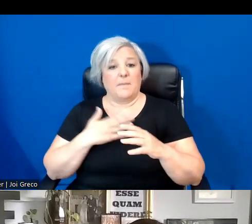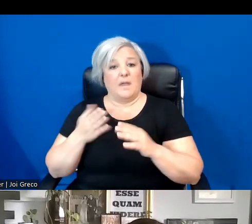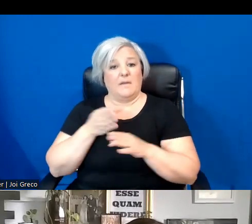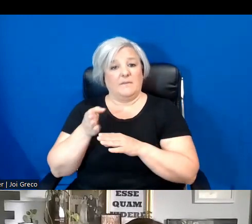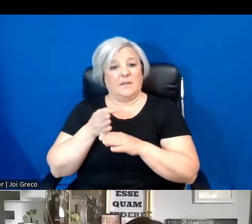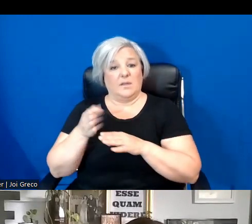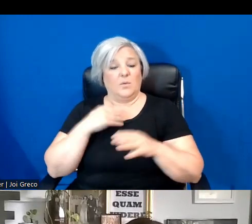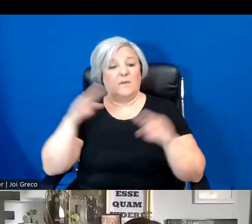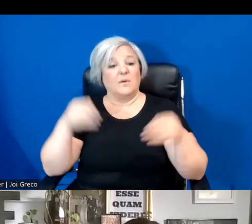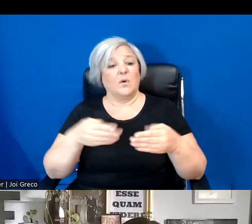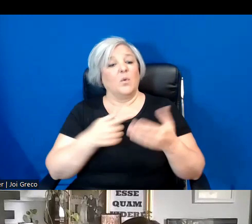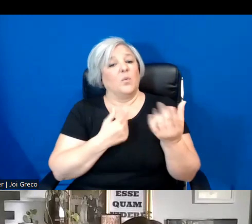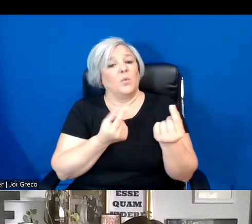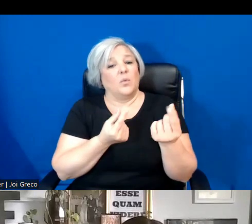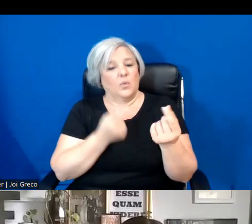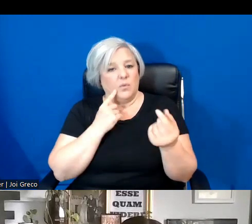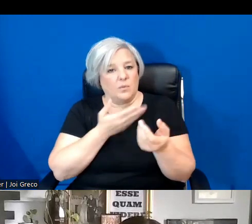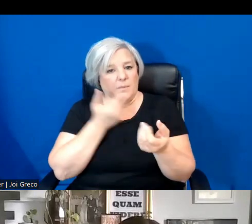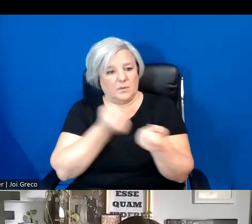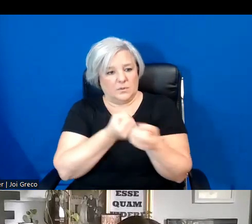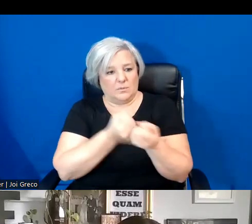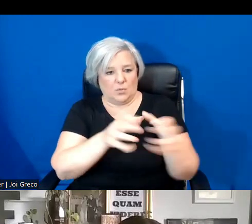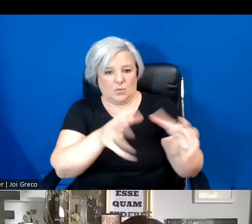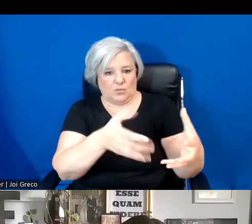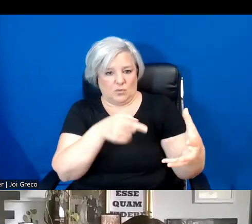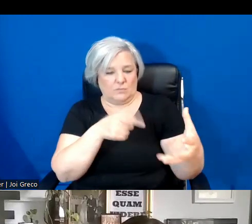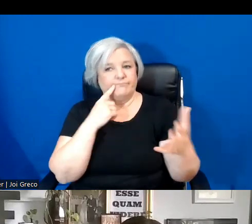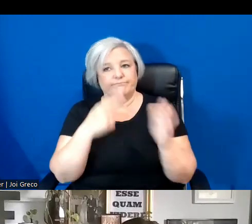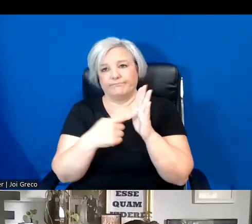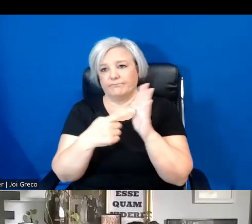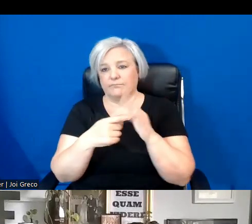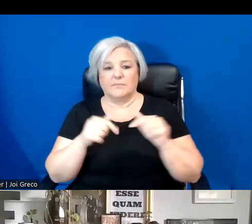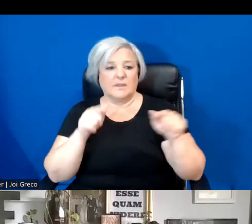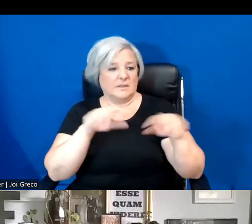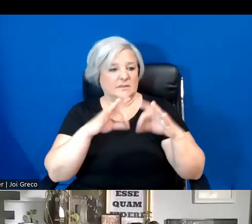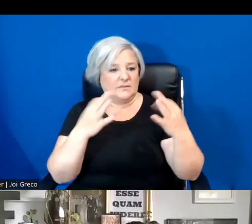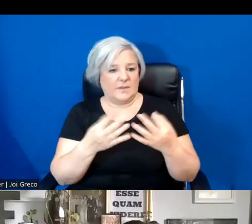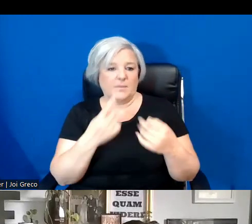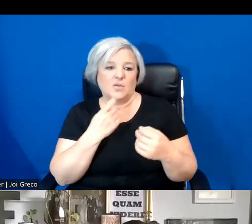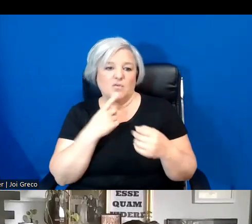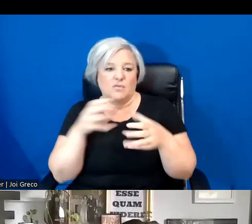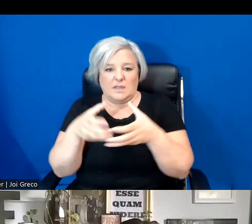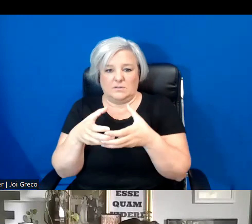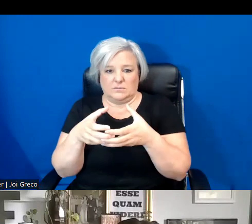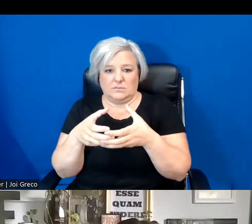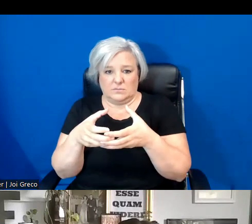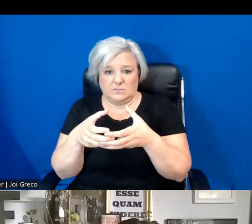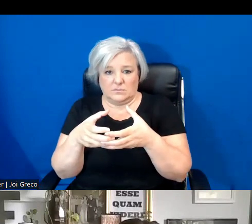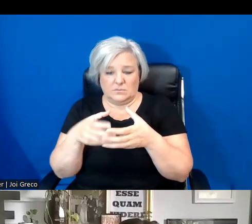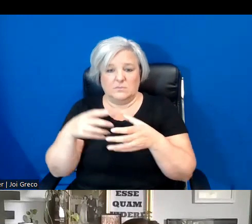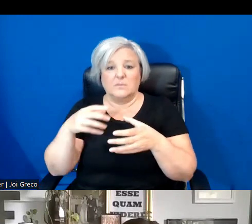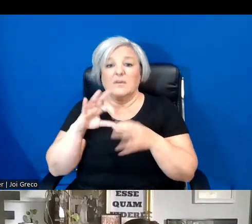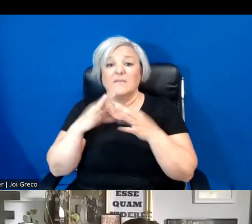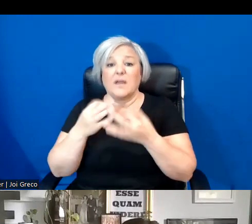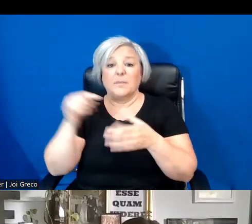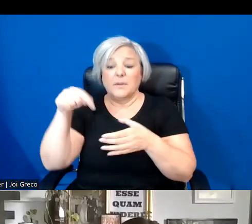focus on what we can do to best support a group. Let's take this family and the little red circle in the middle here.